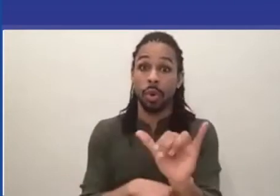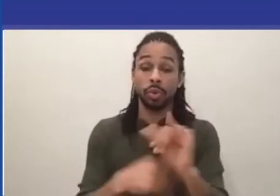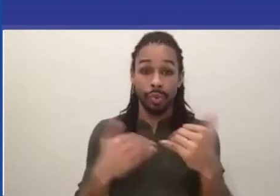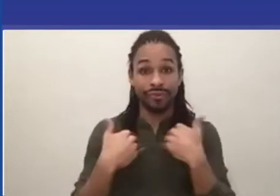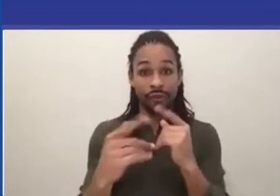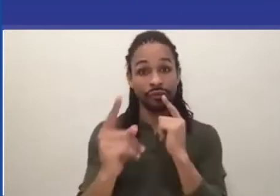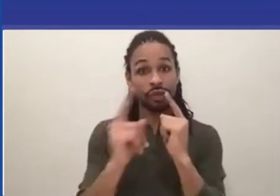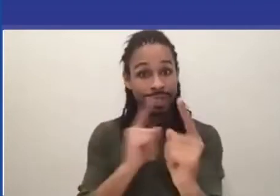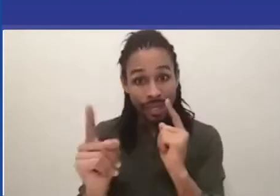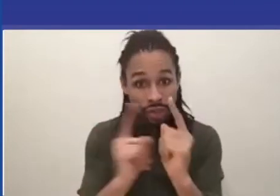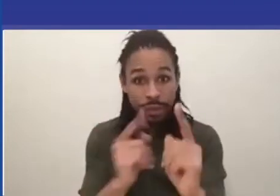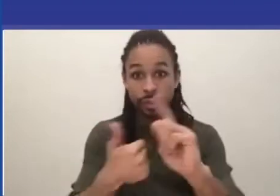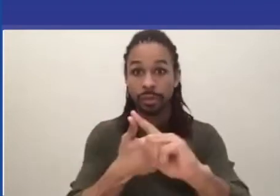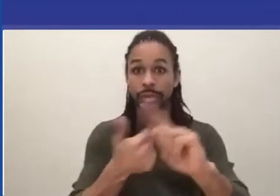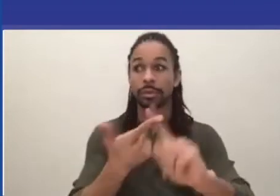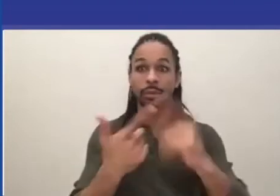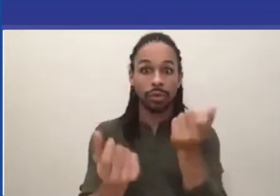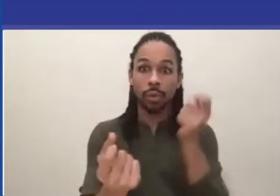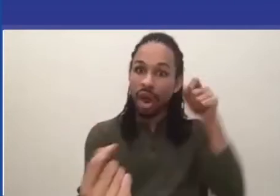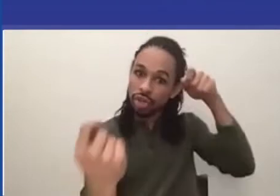understand each other better, to talk,